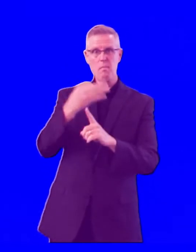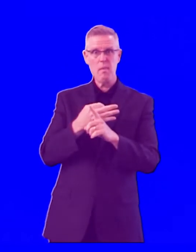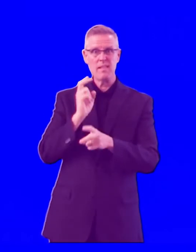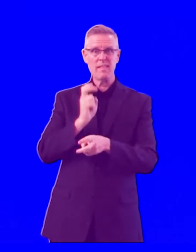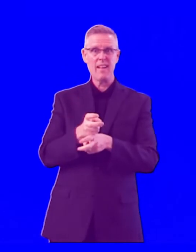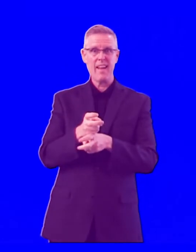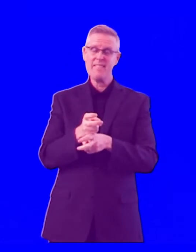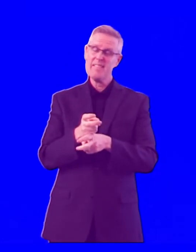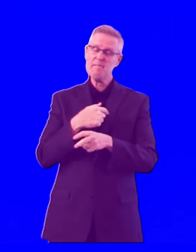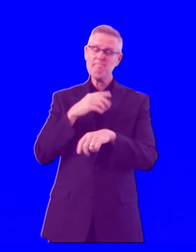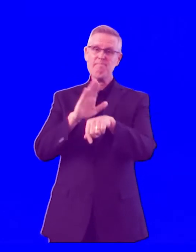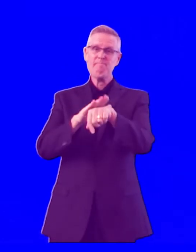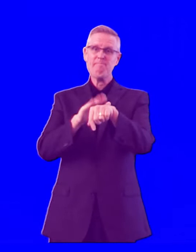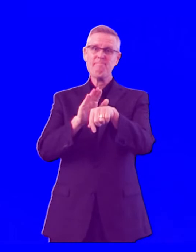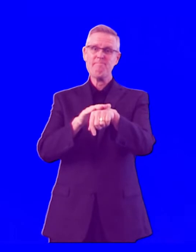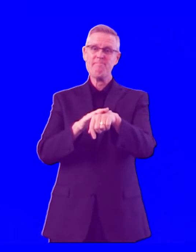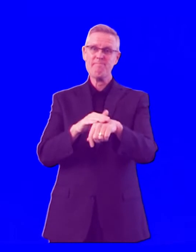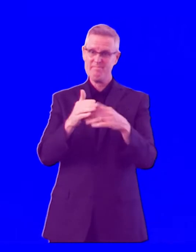months, newsflash.